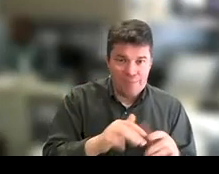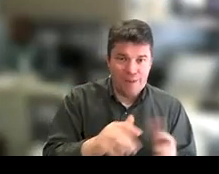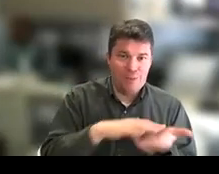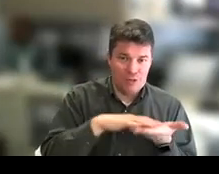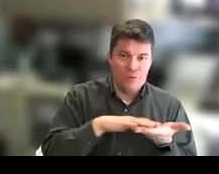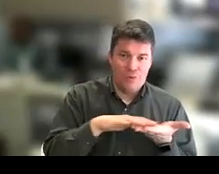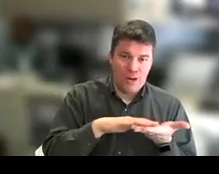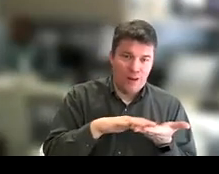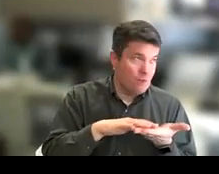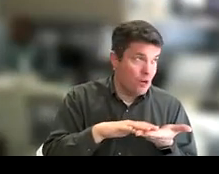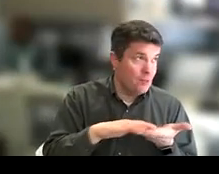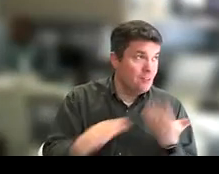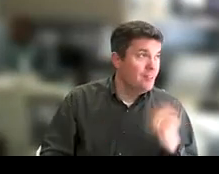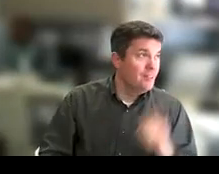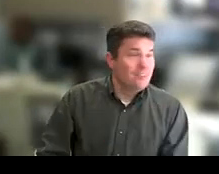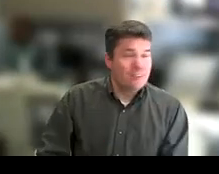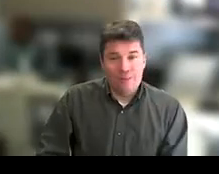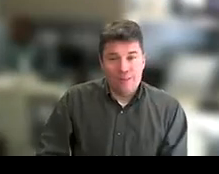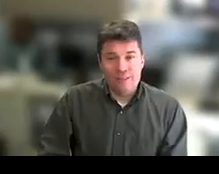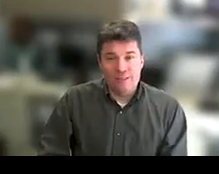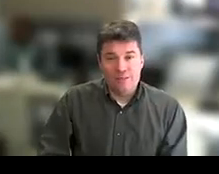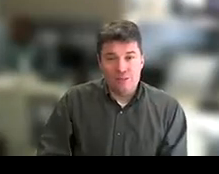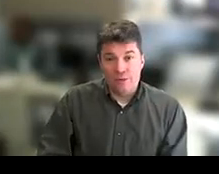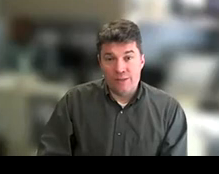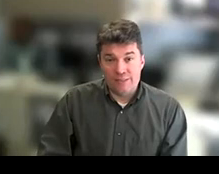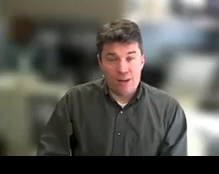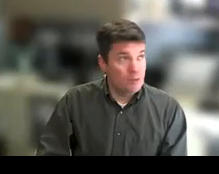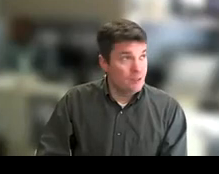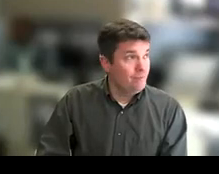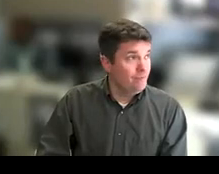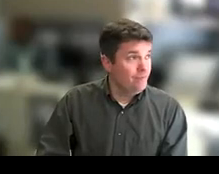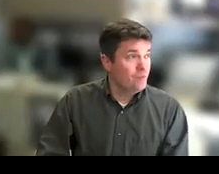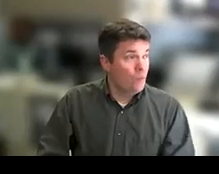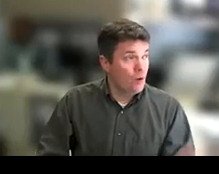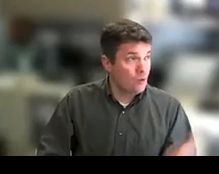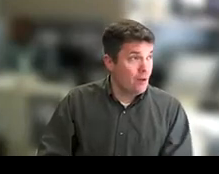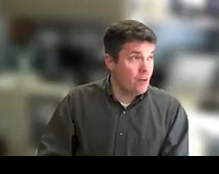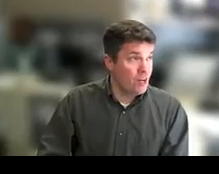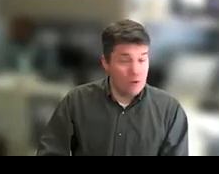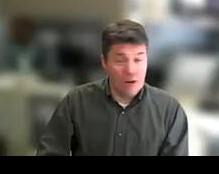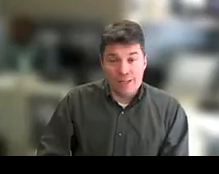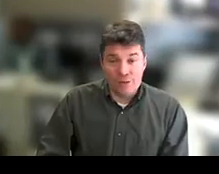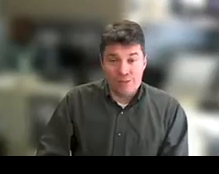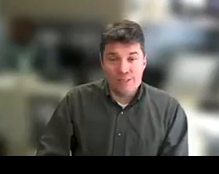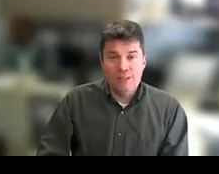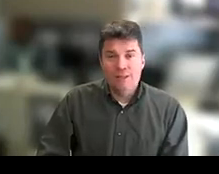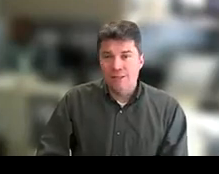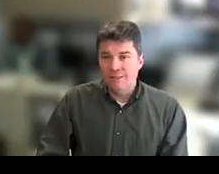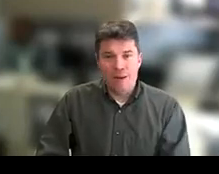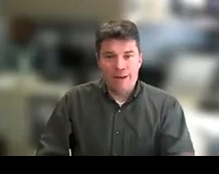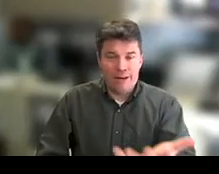and they type, and the person would read it on the braille. Well, that's the service that's available. We also have video relay